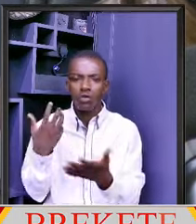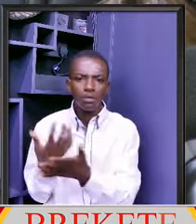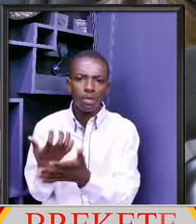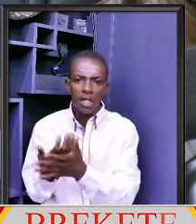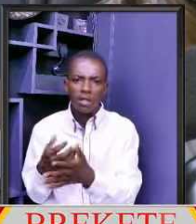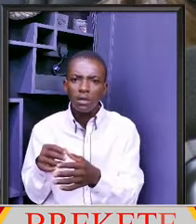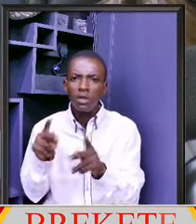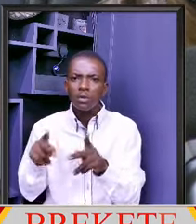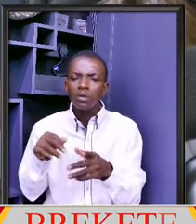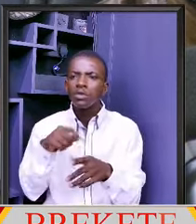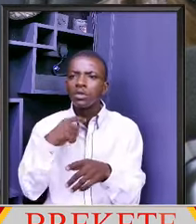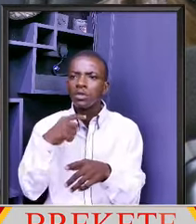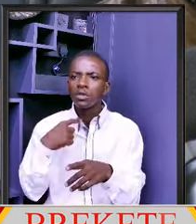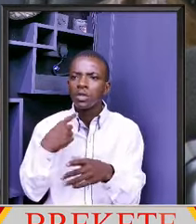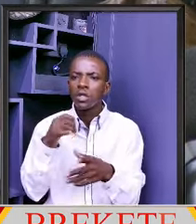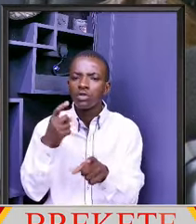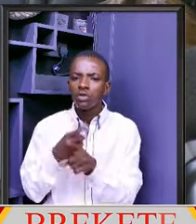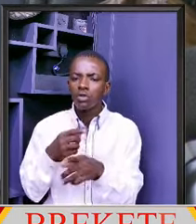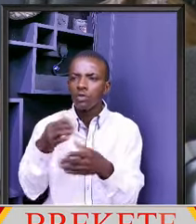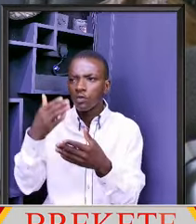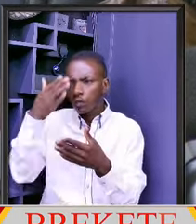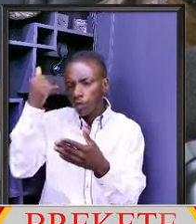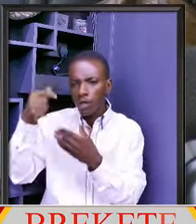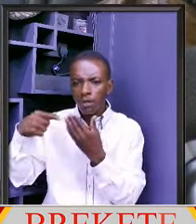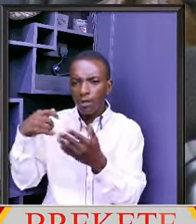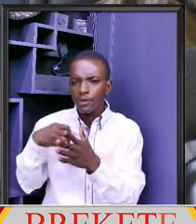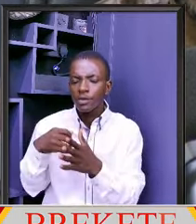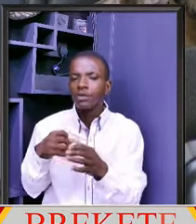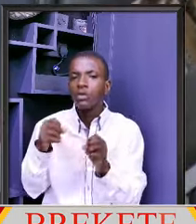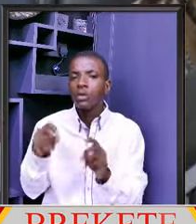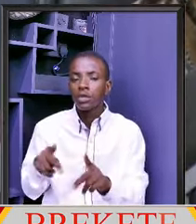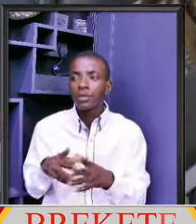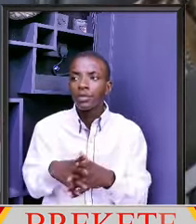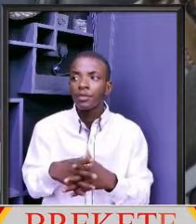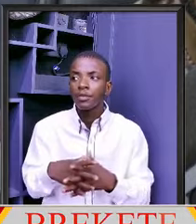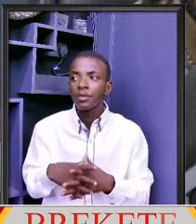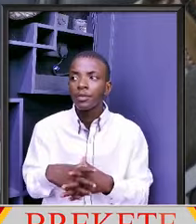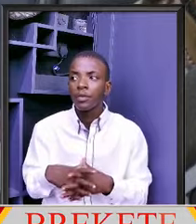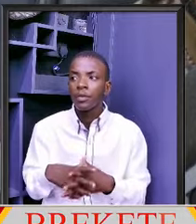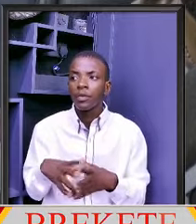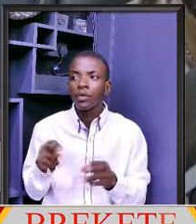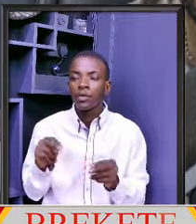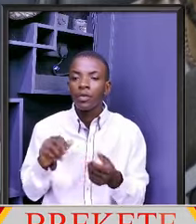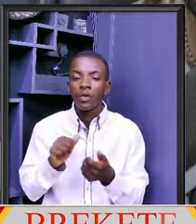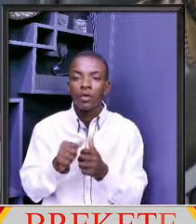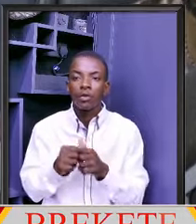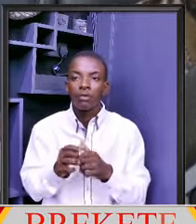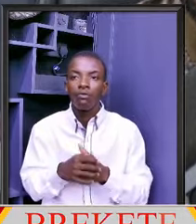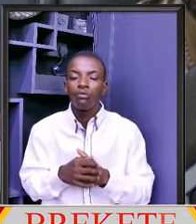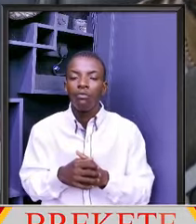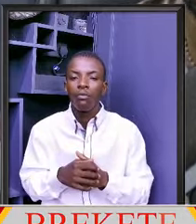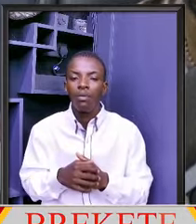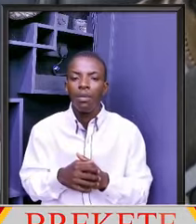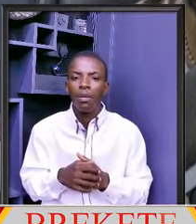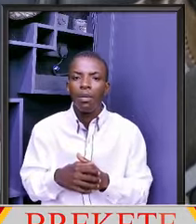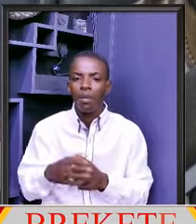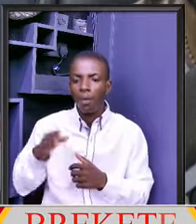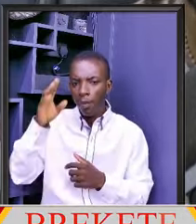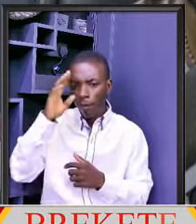prison. People say I should just forget about you. I said, hey. He said, yes. I said, okay. Ah. I said, no problem. Commander-in-chief. I said,